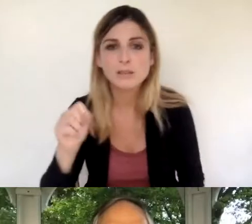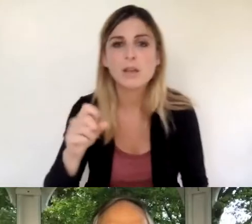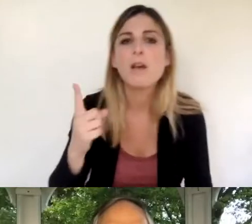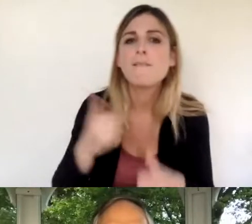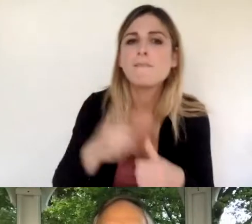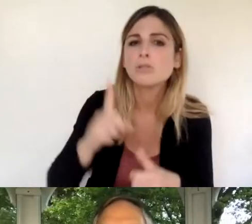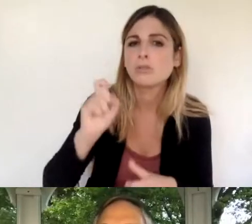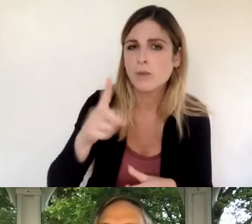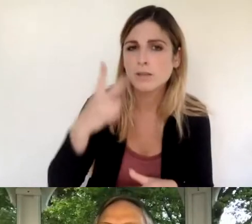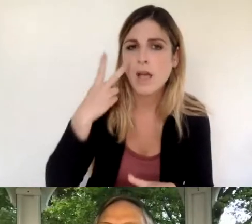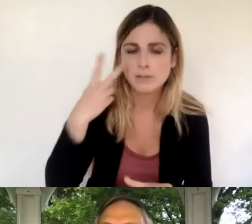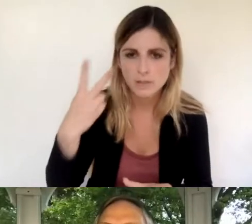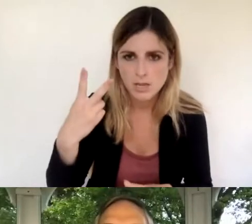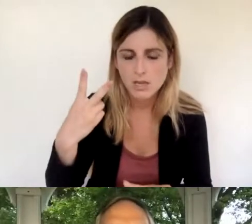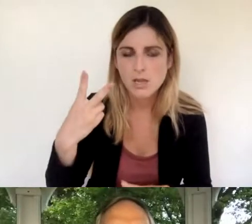my attention was